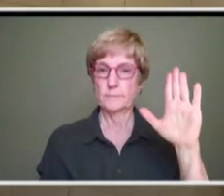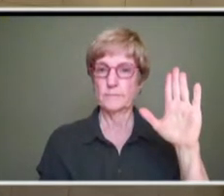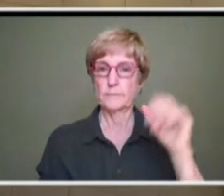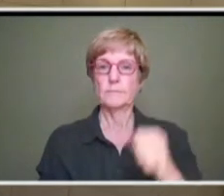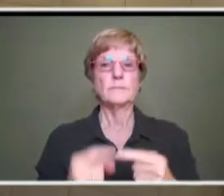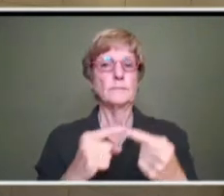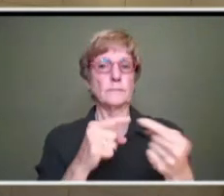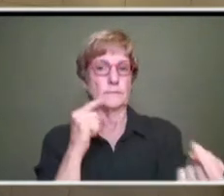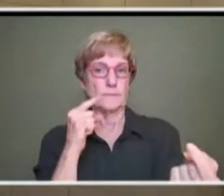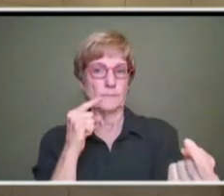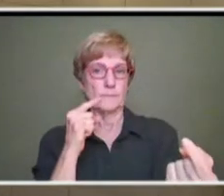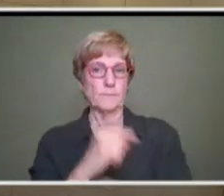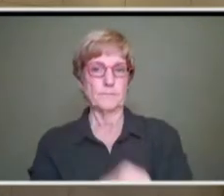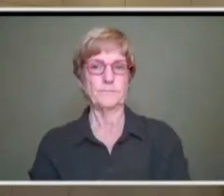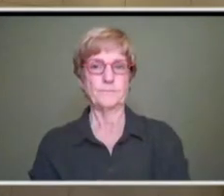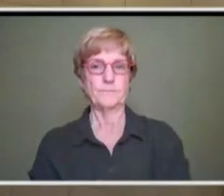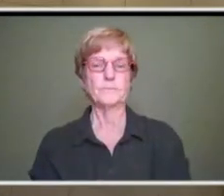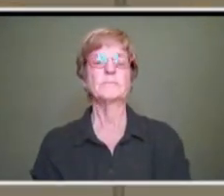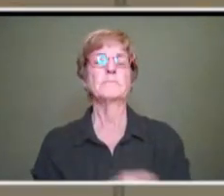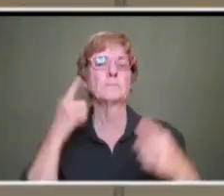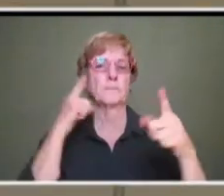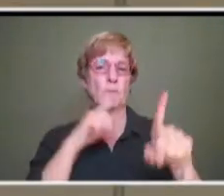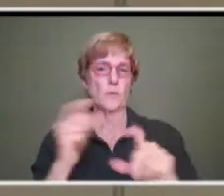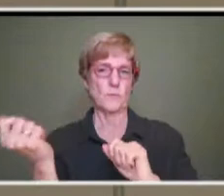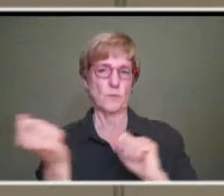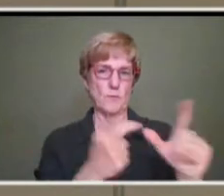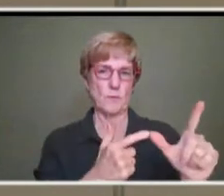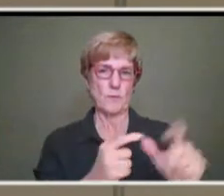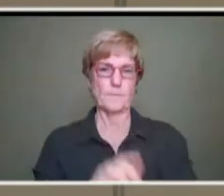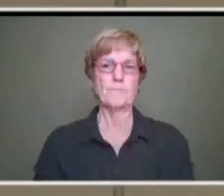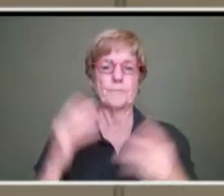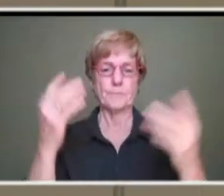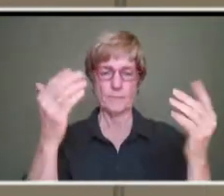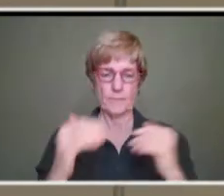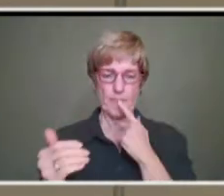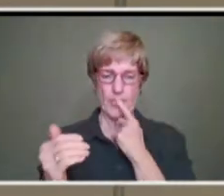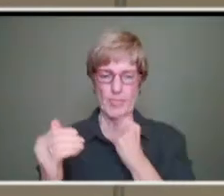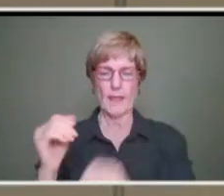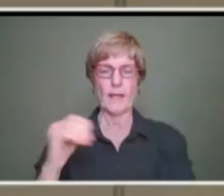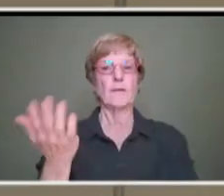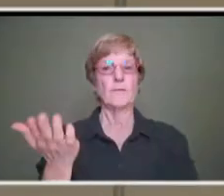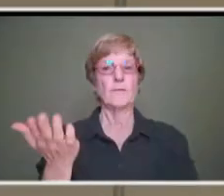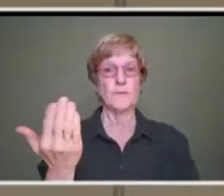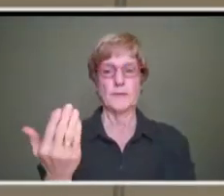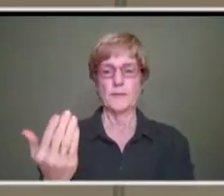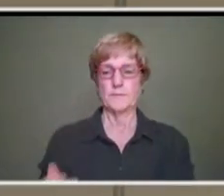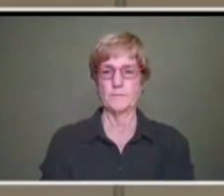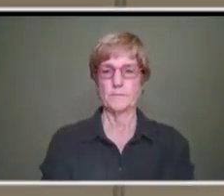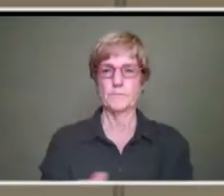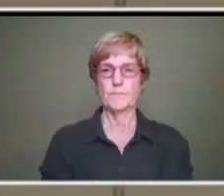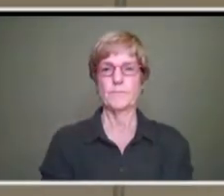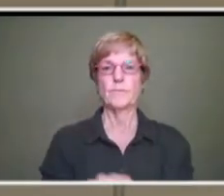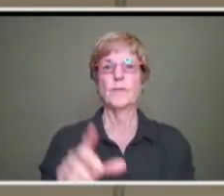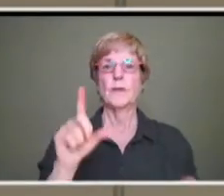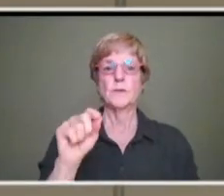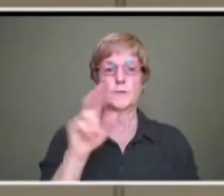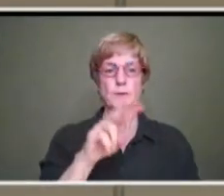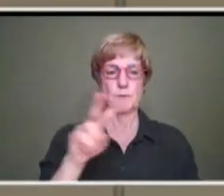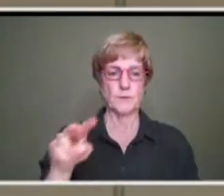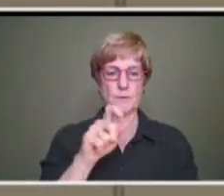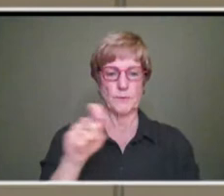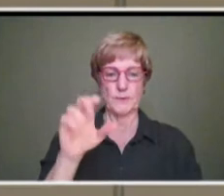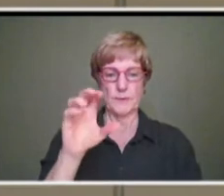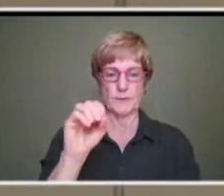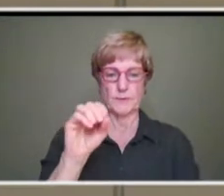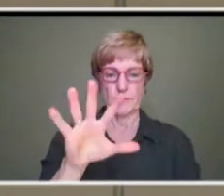opposed that is unanimous move on to item number 15 rezoning petition 2022-058